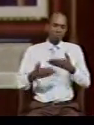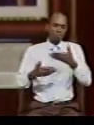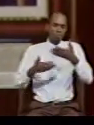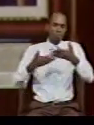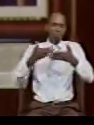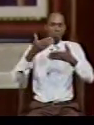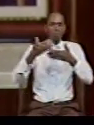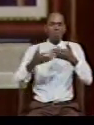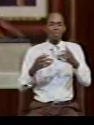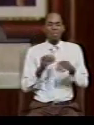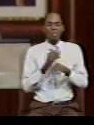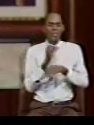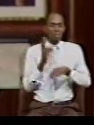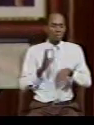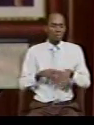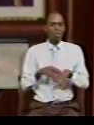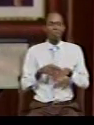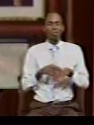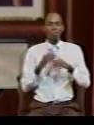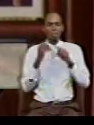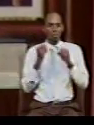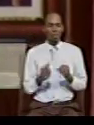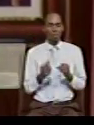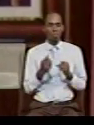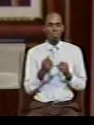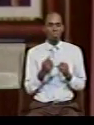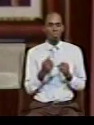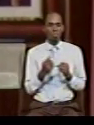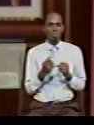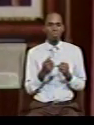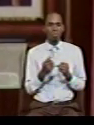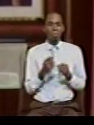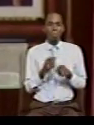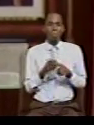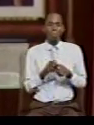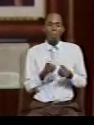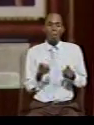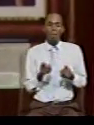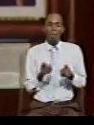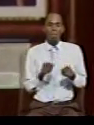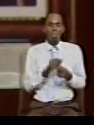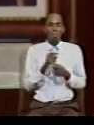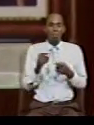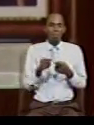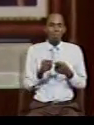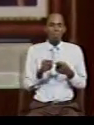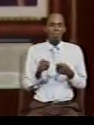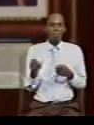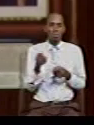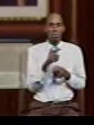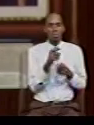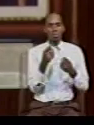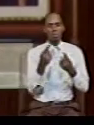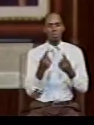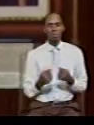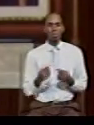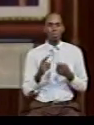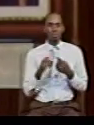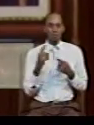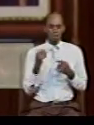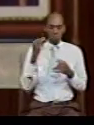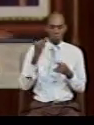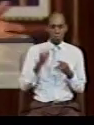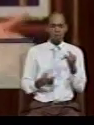natural power or strength can make. But when you come to the end of your